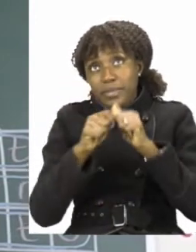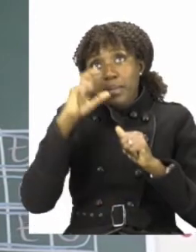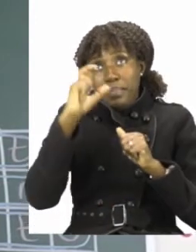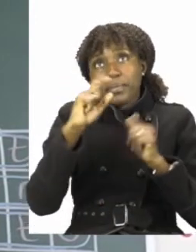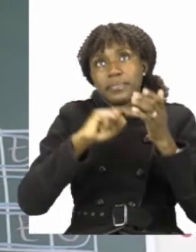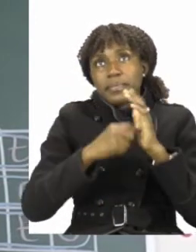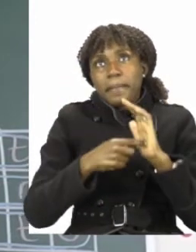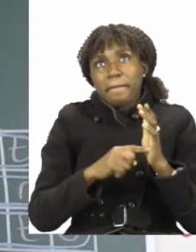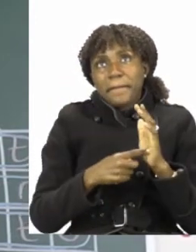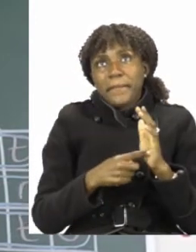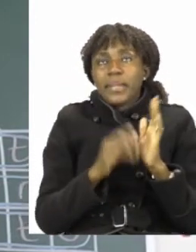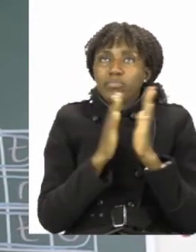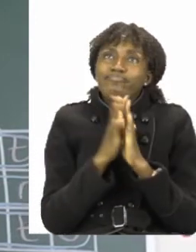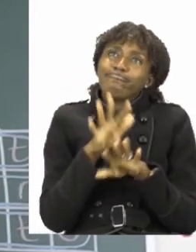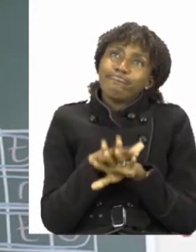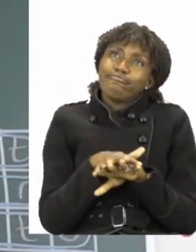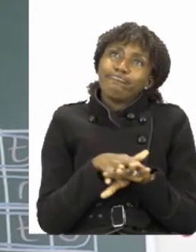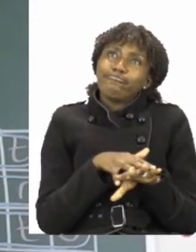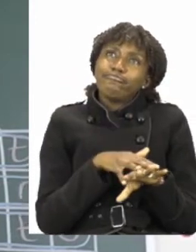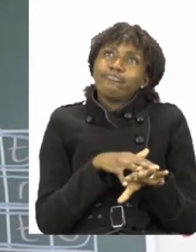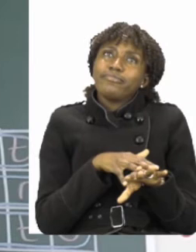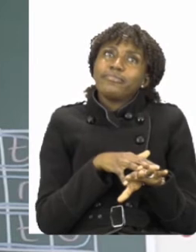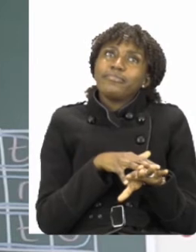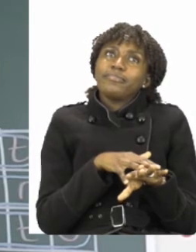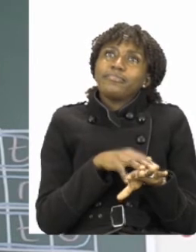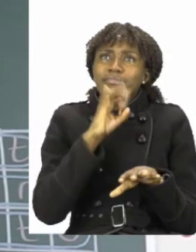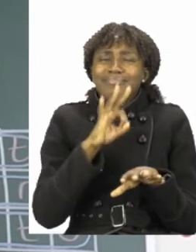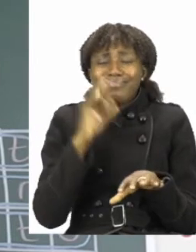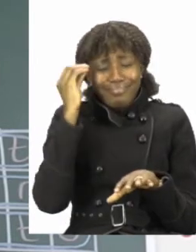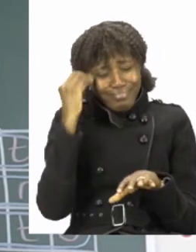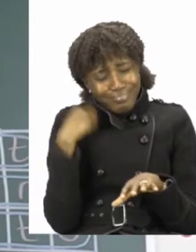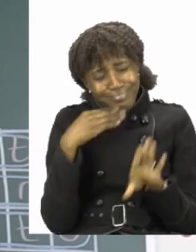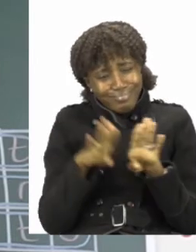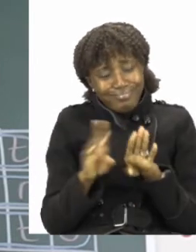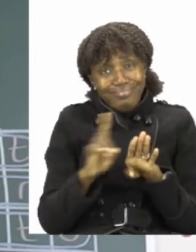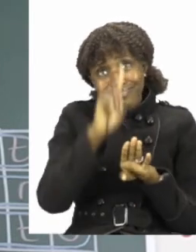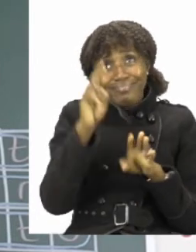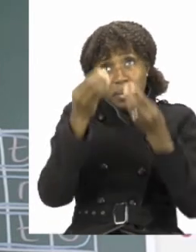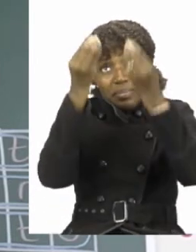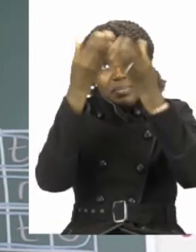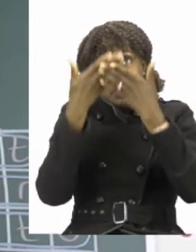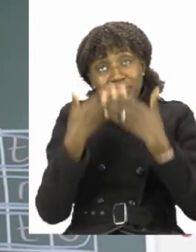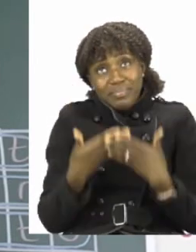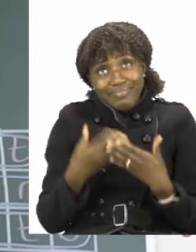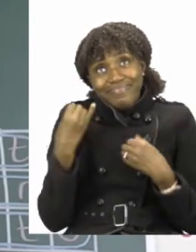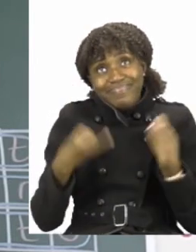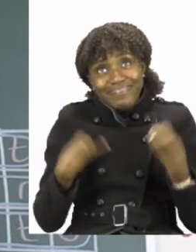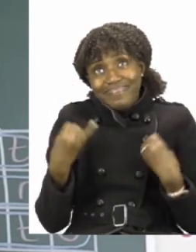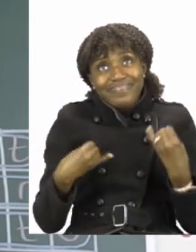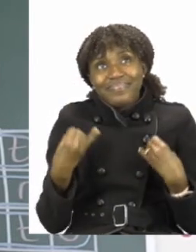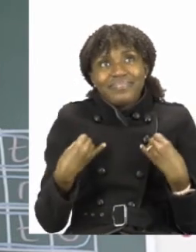stop. So take your time with this exercise, boys and girls. If you get stuck, you can always ask an adult for help. Have fun with both